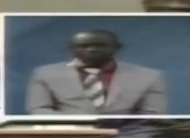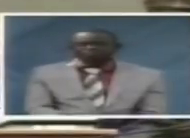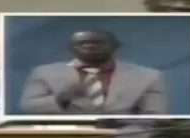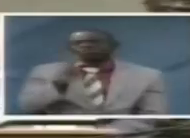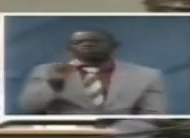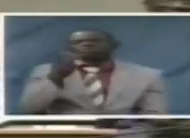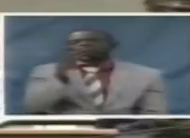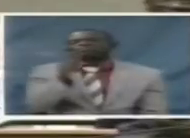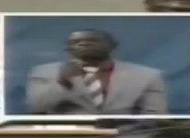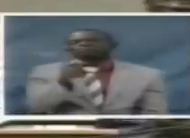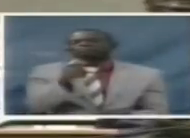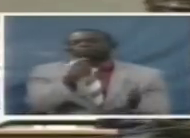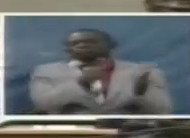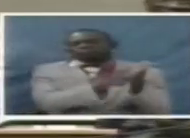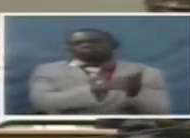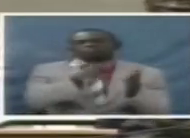That is phase two.